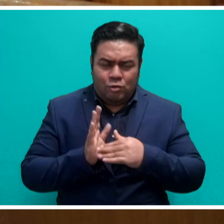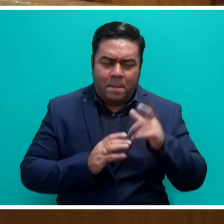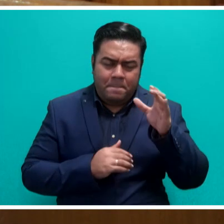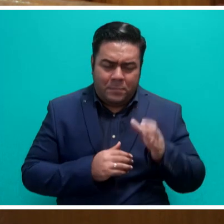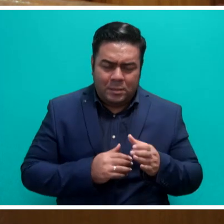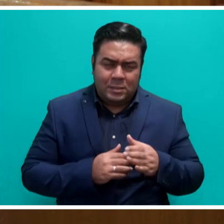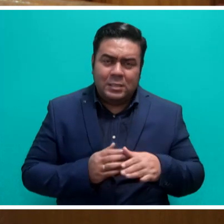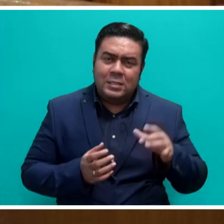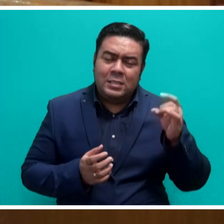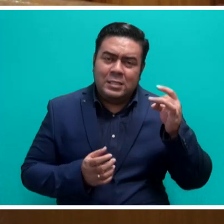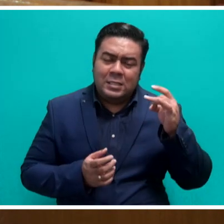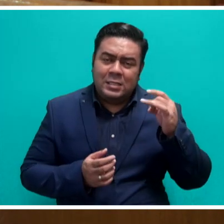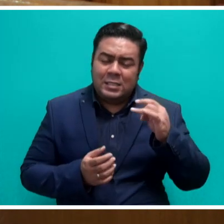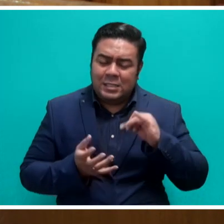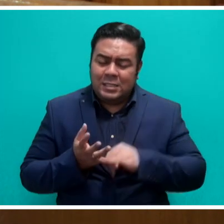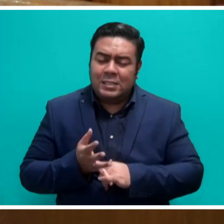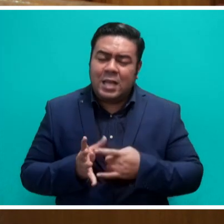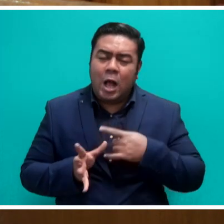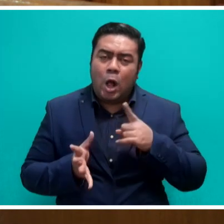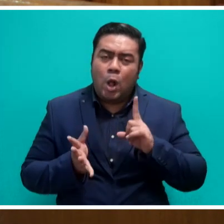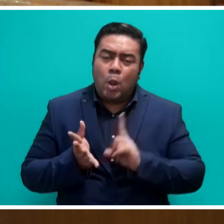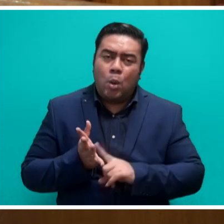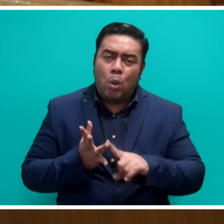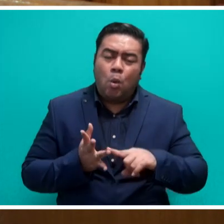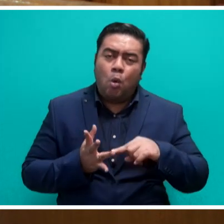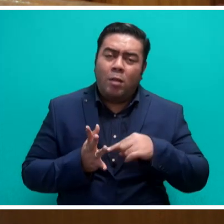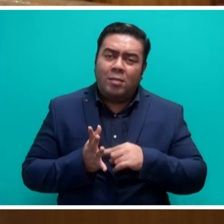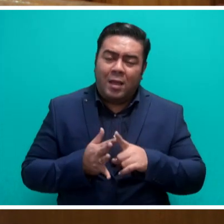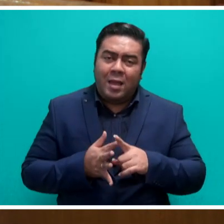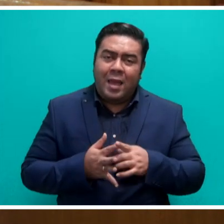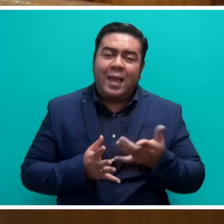Ms. Charlotte Ulina Deva, and Ms. Eleanor Bucotto.